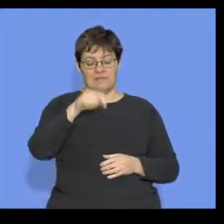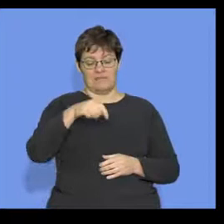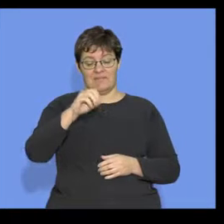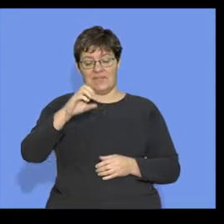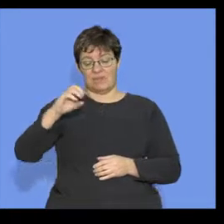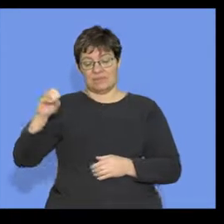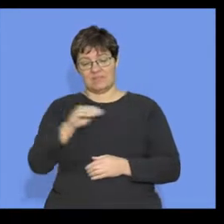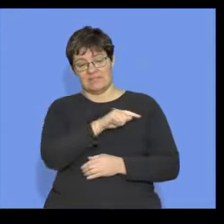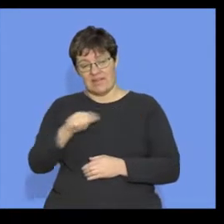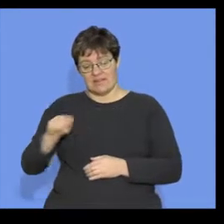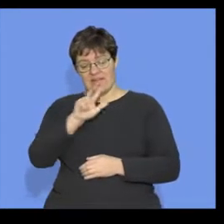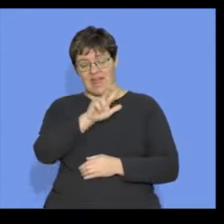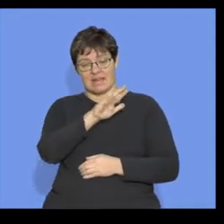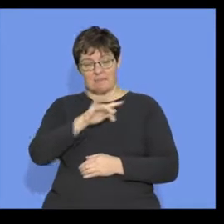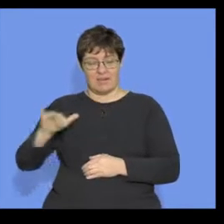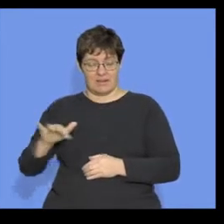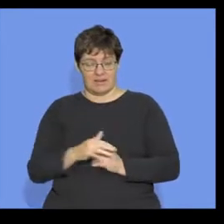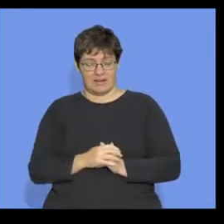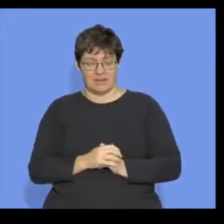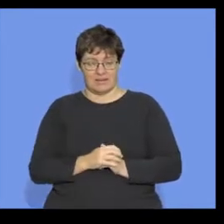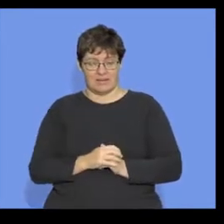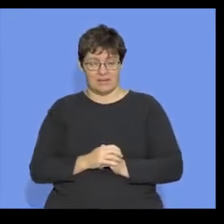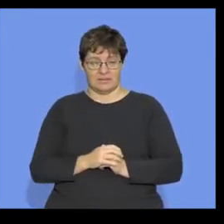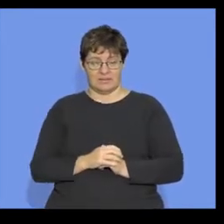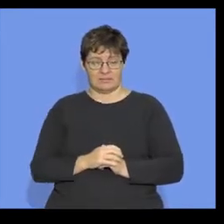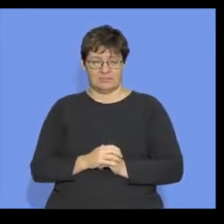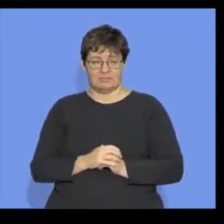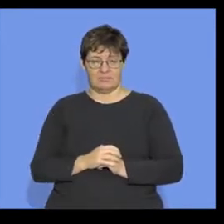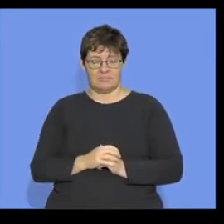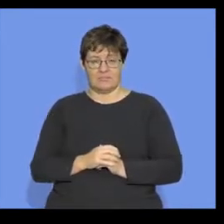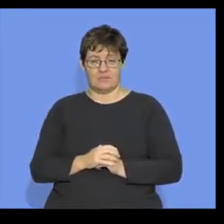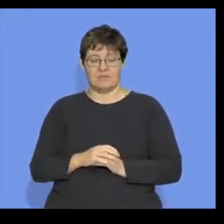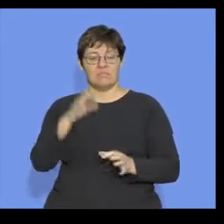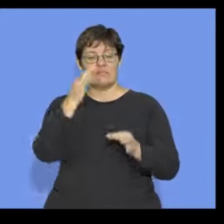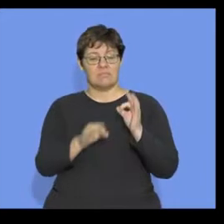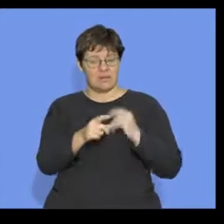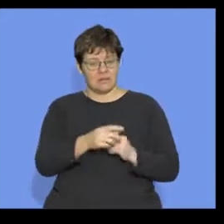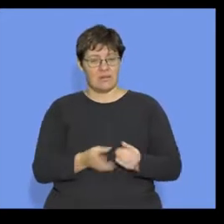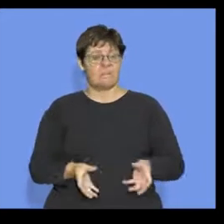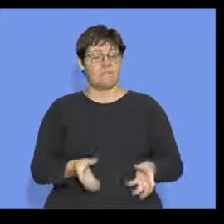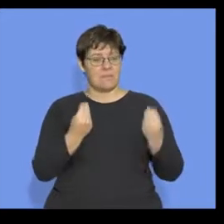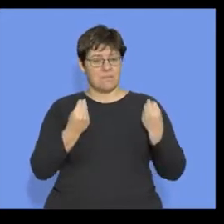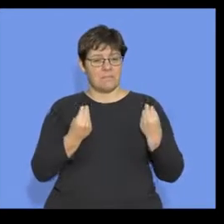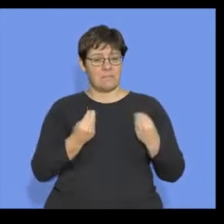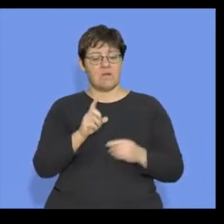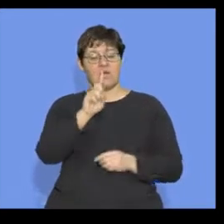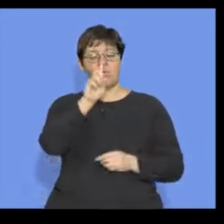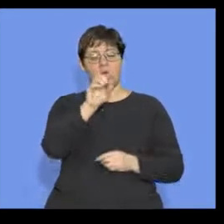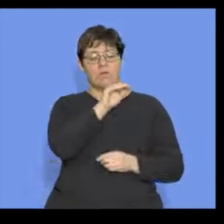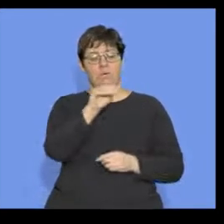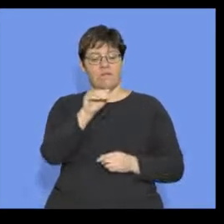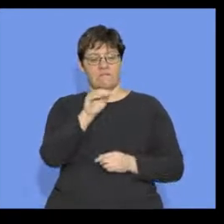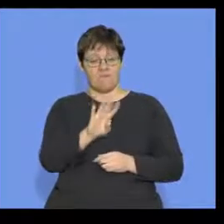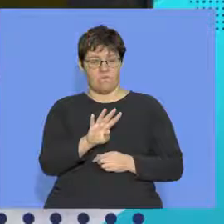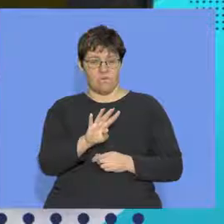200,000 divided by 8 million. Are we together? You simplify that, what do you get? You get 1